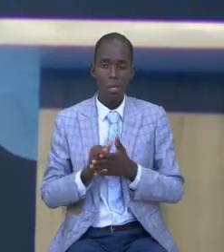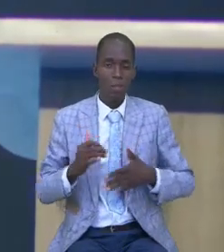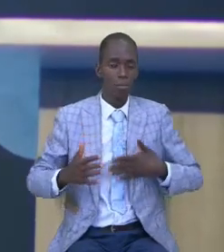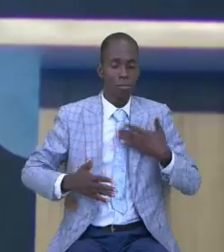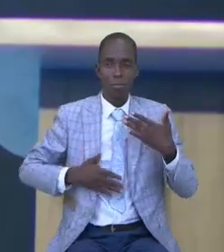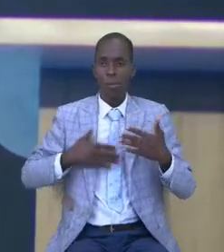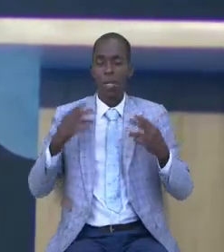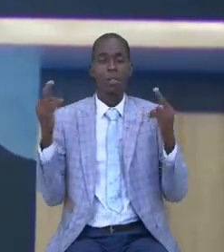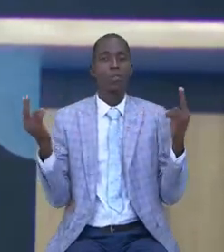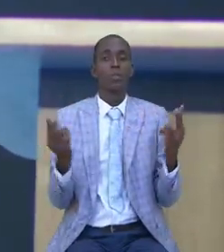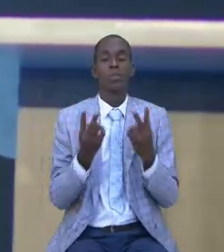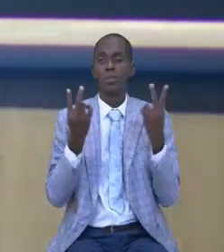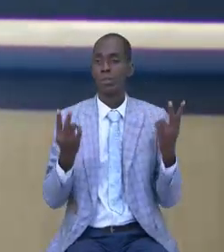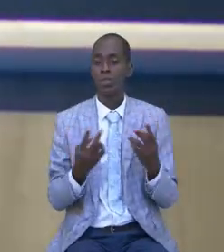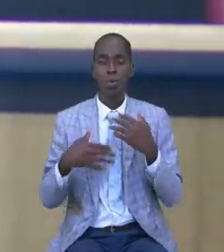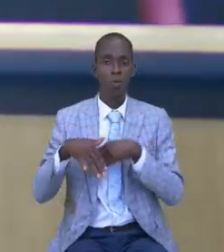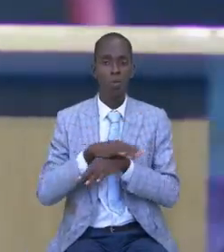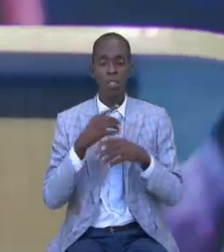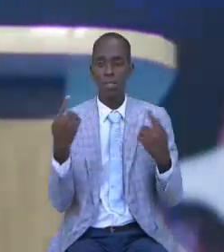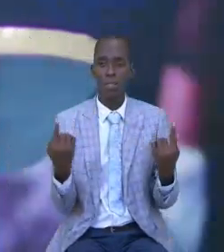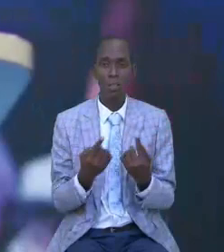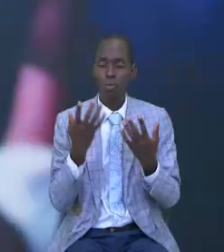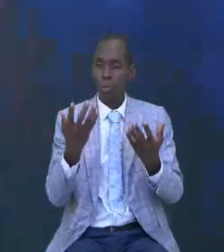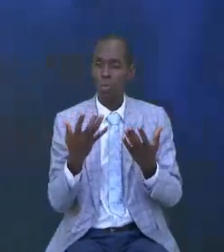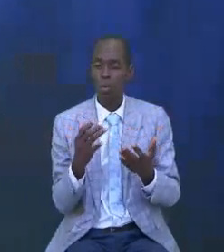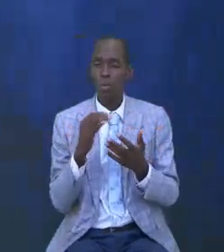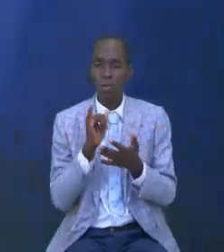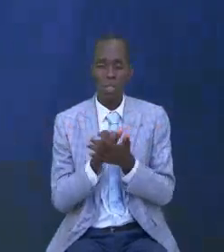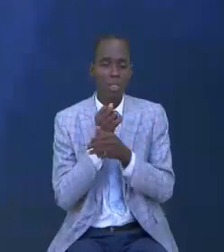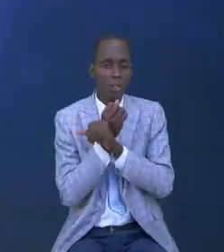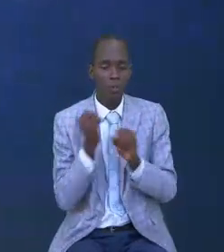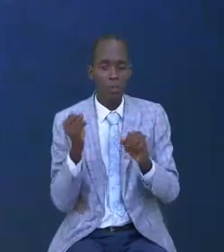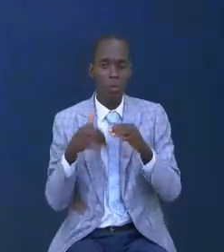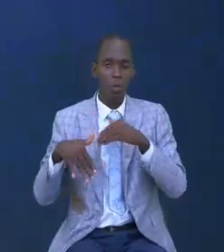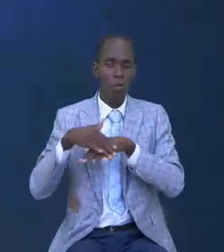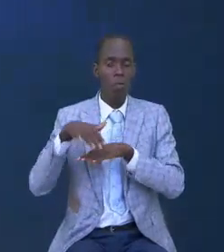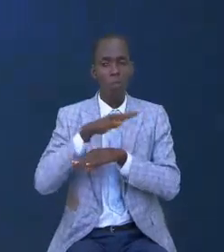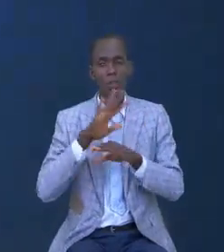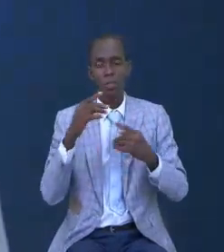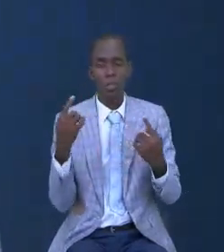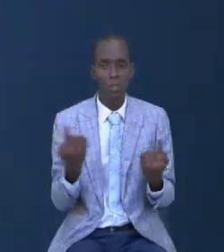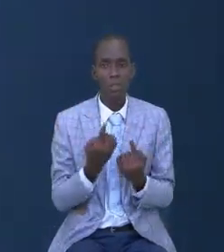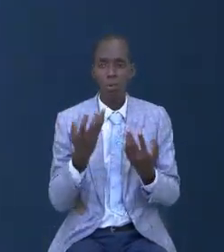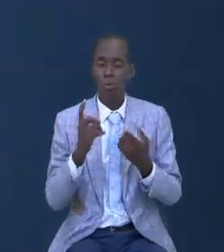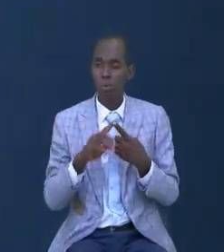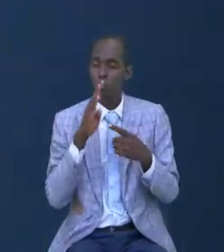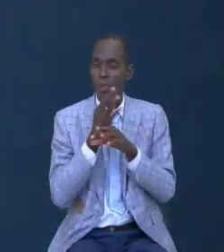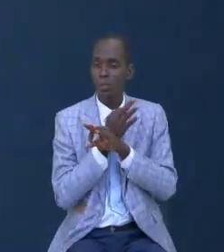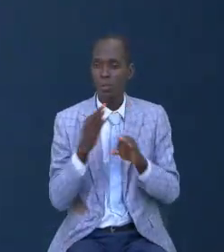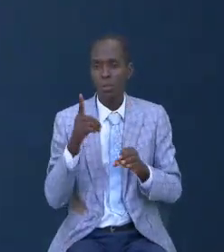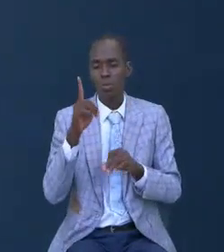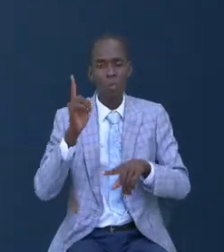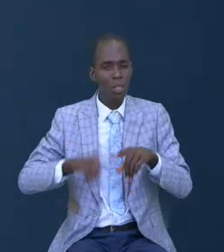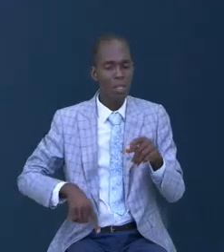our lives. You're there, you want that salvation now. He will forgive your sin and set you free. Wherever you are, just raise up